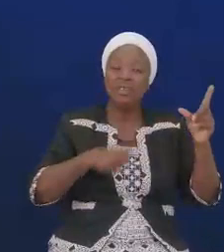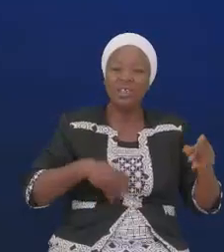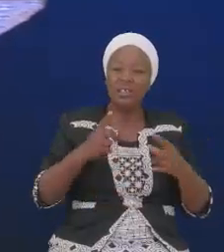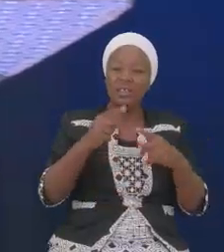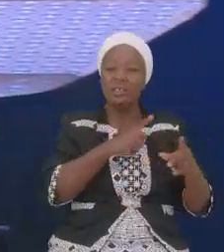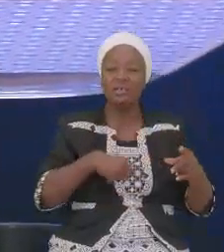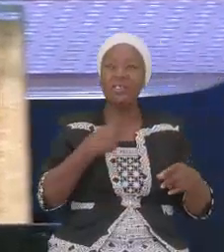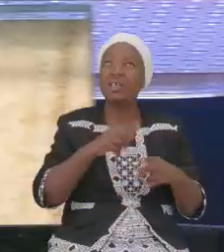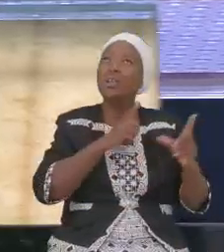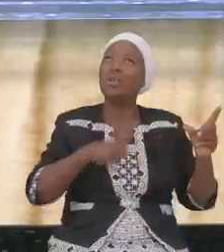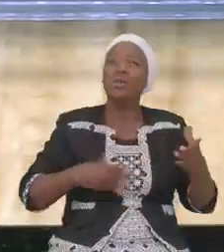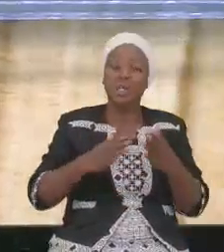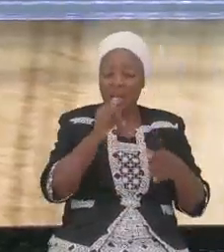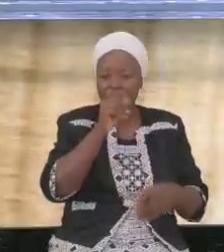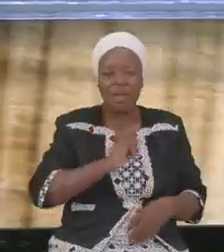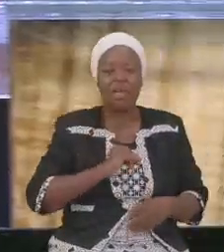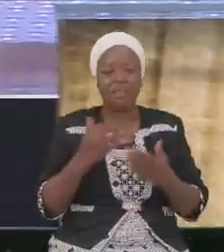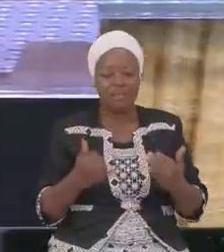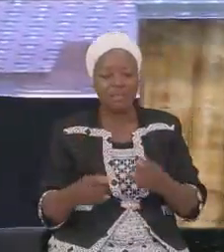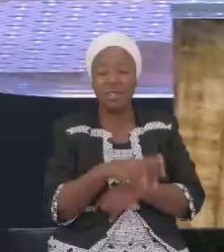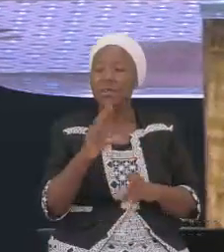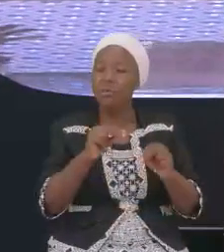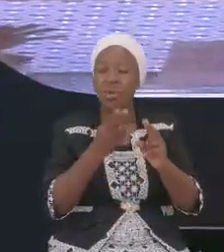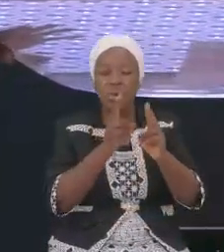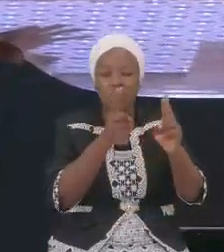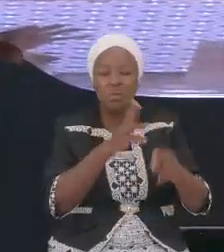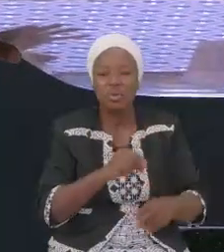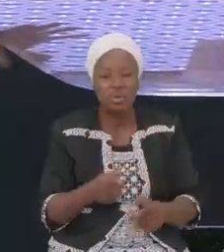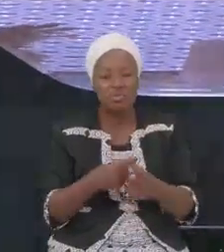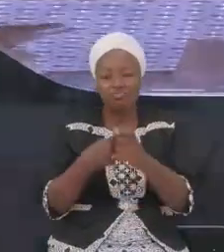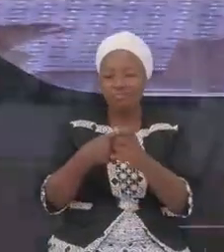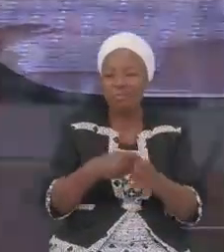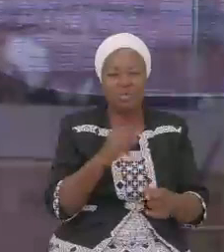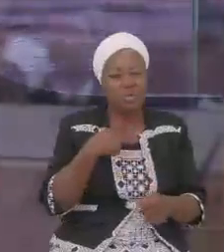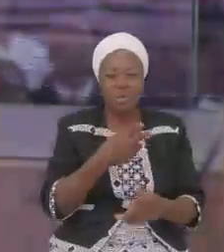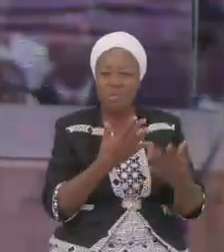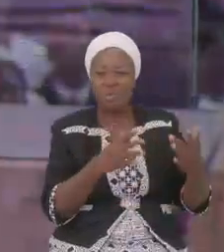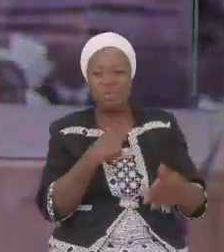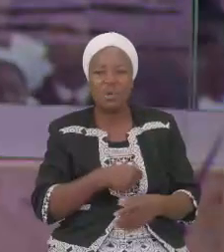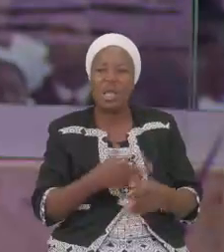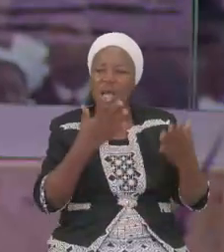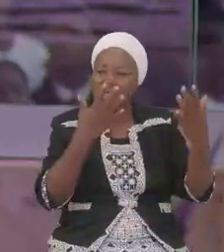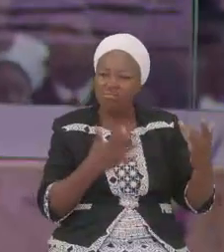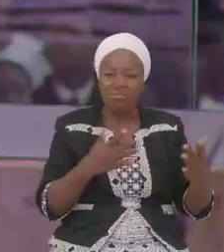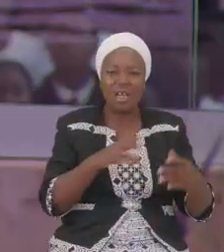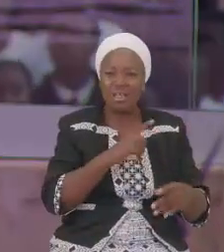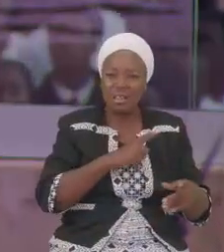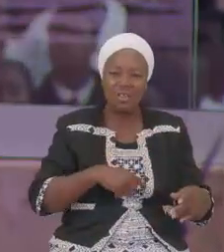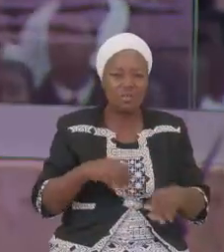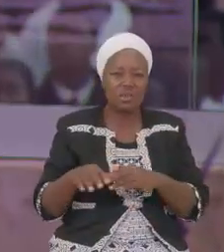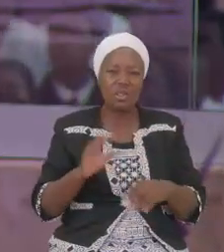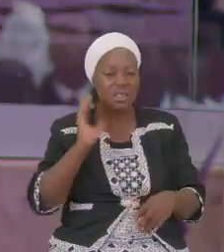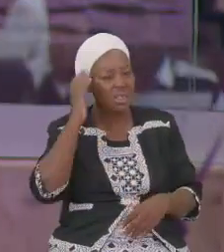Lord, here am I today. No hurry, no rushing. We're waiting, we're tarrying, and the Lord is going to hear